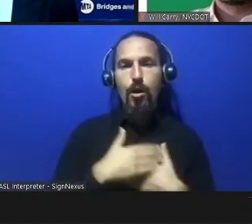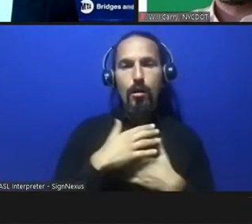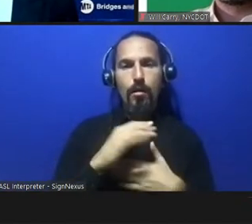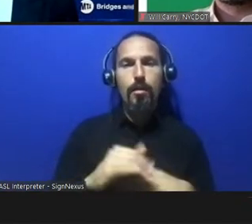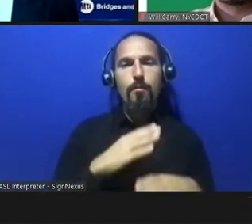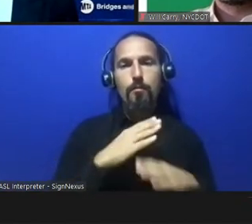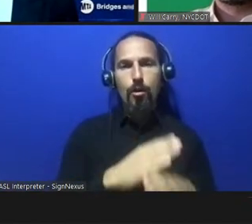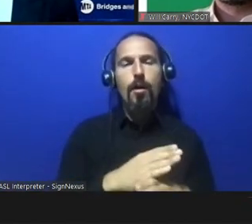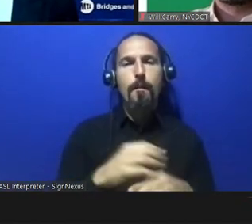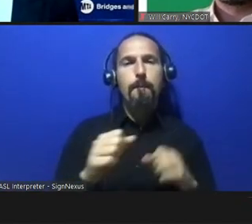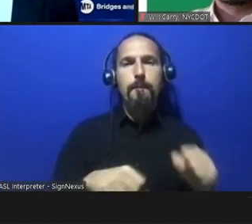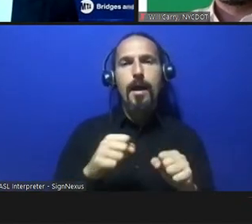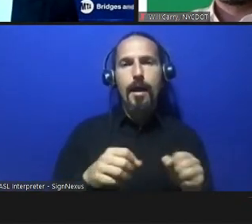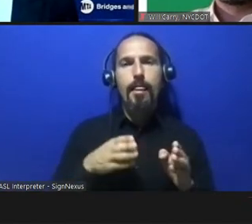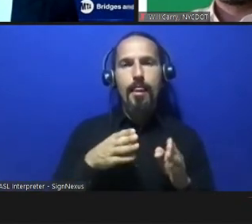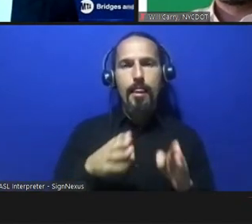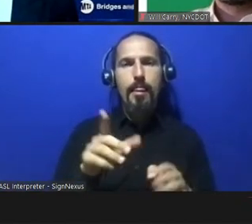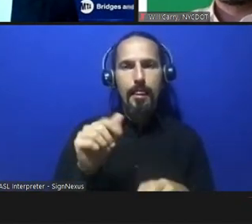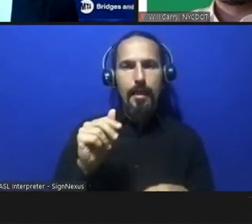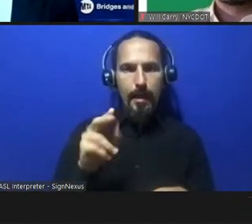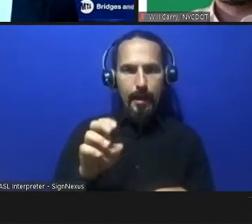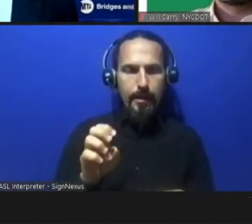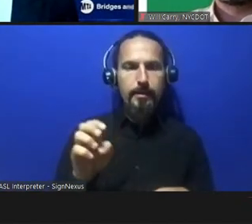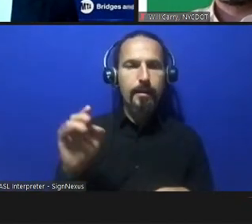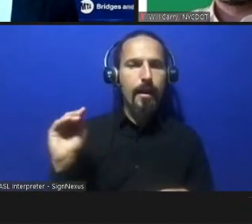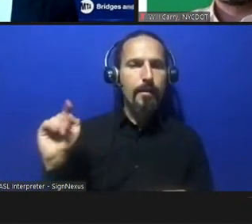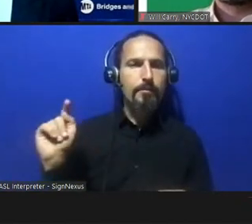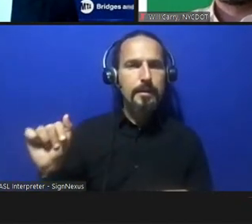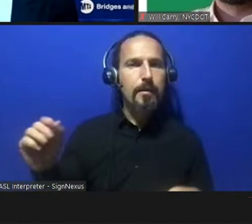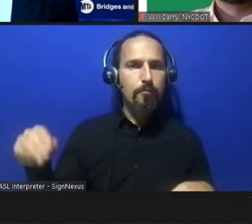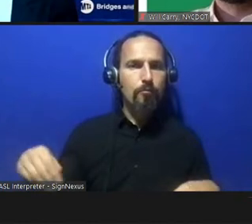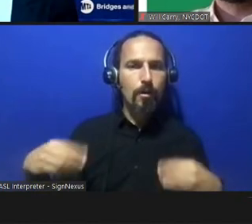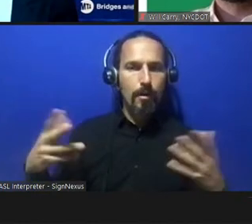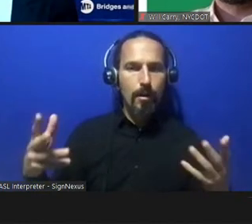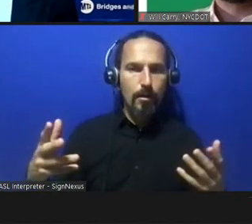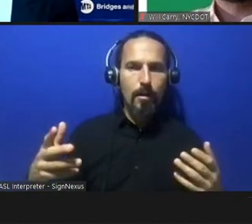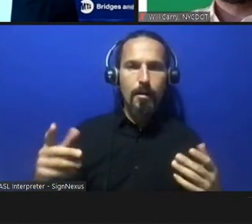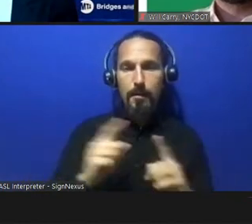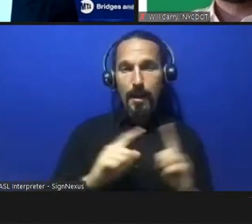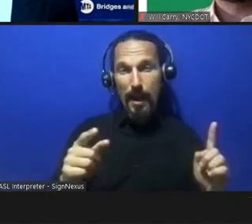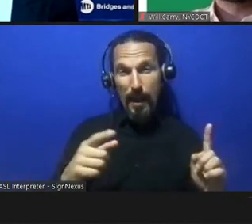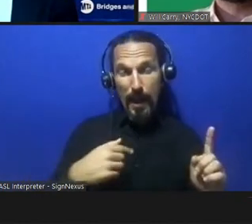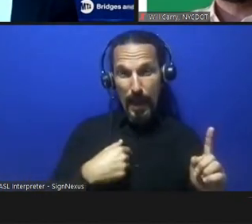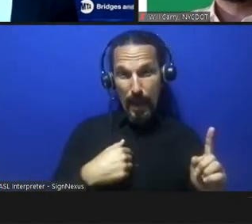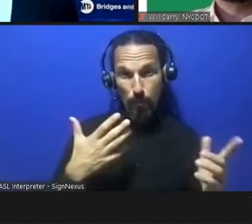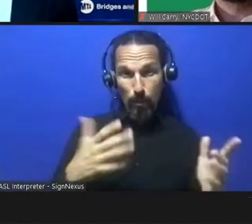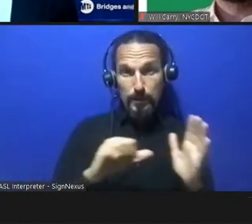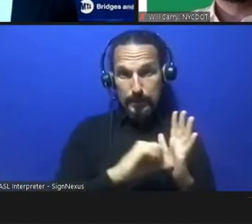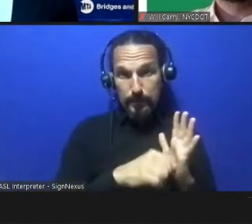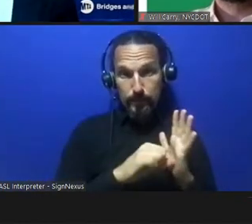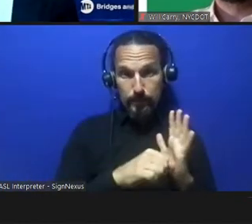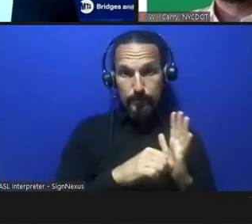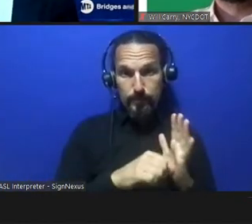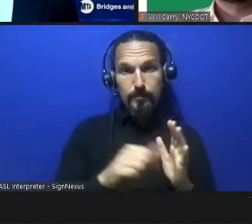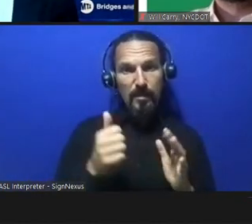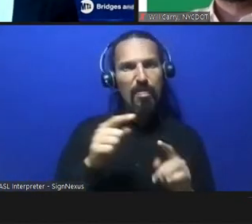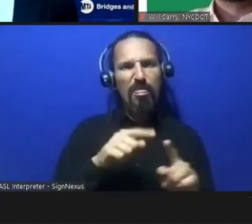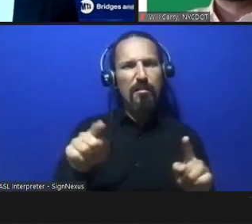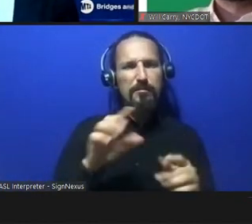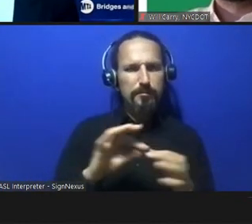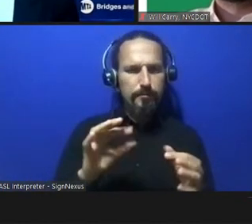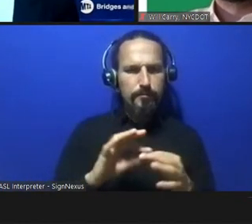bike lanes that the mta has provided um i do though want to reiterate a point others have made